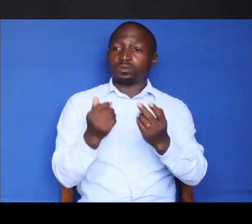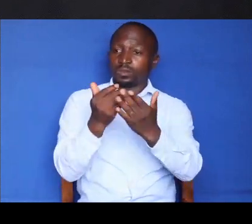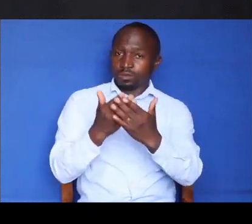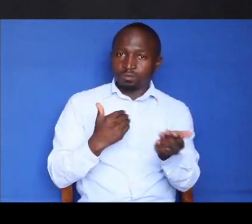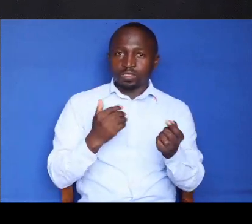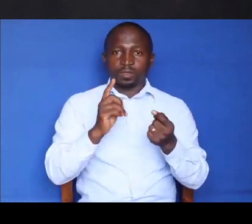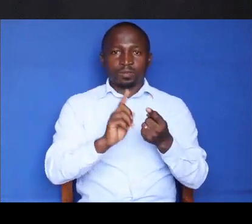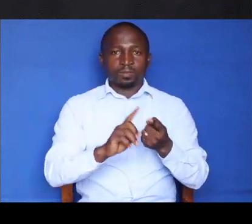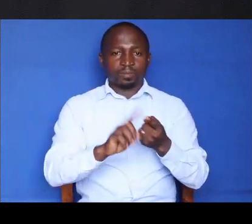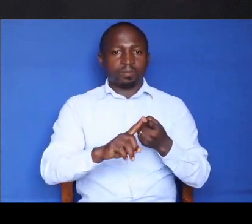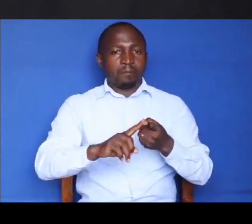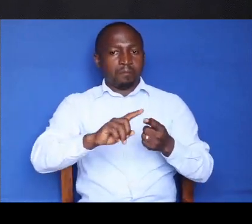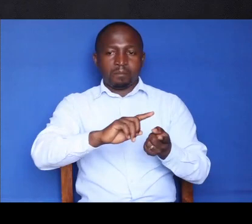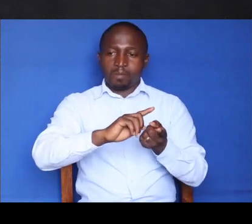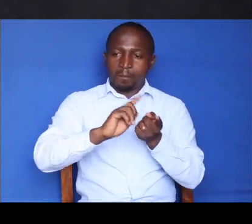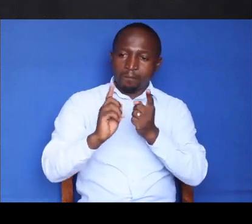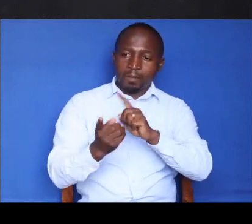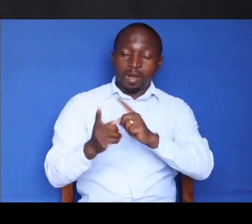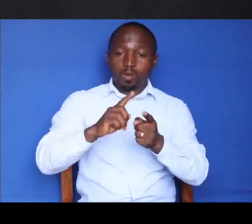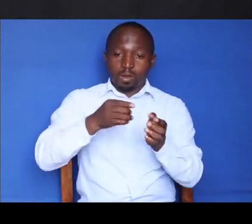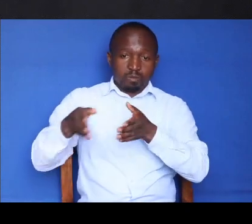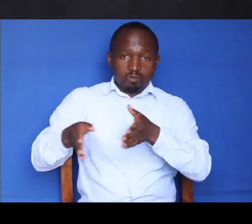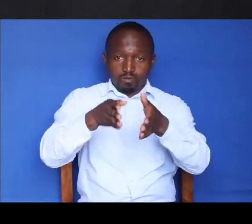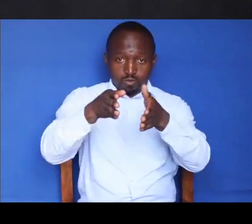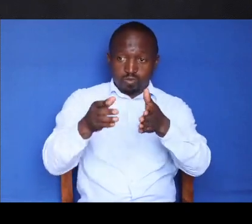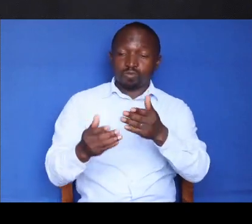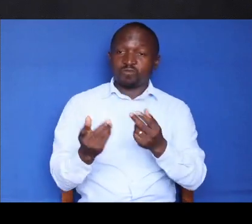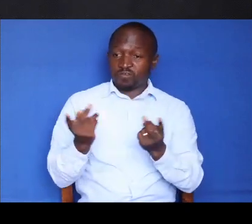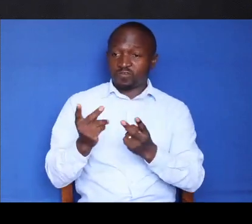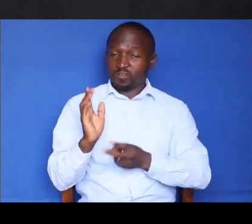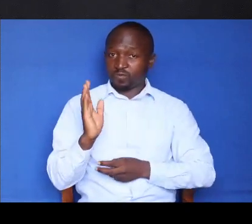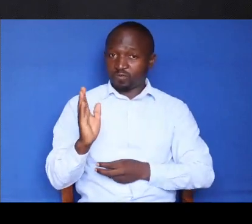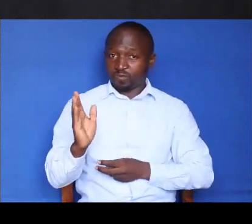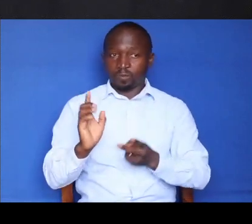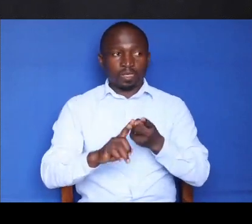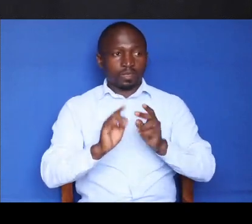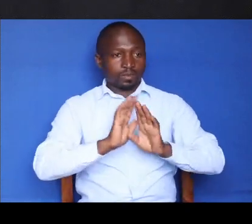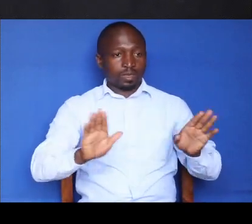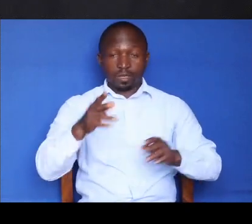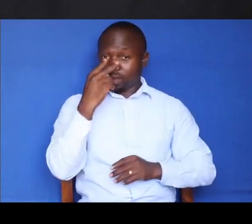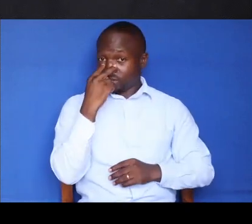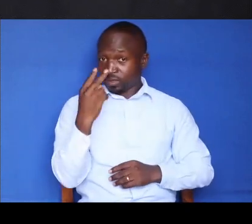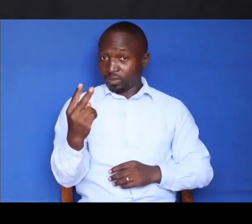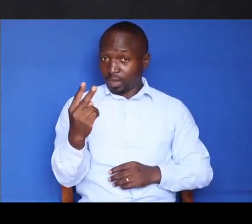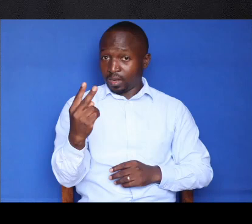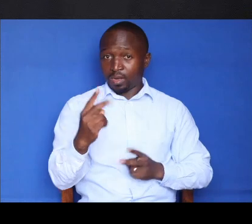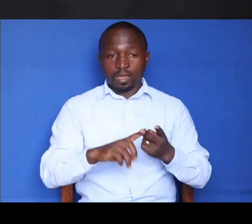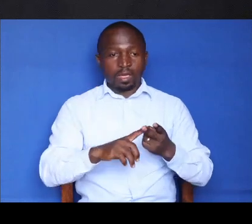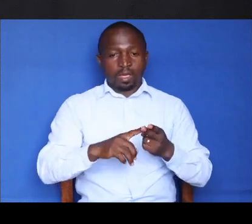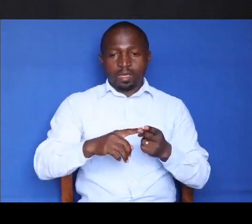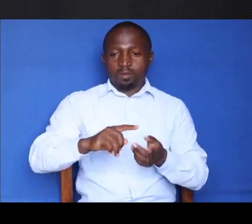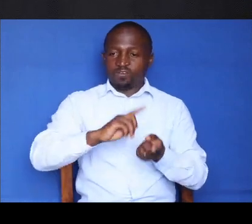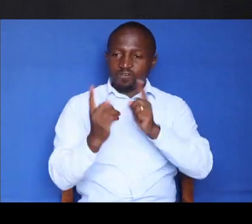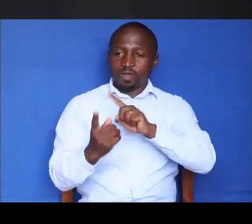which make different ways of river rejuvenation occurrence. We have already